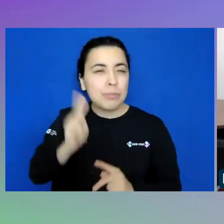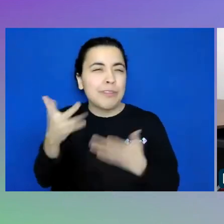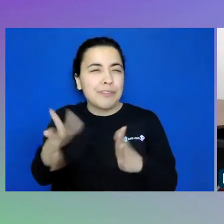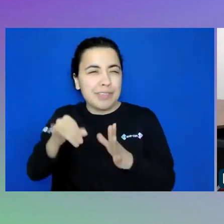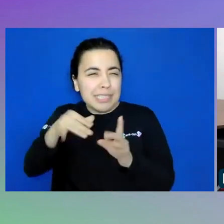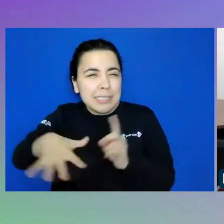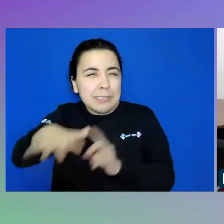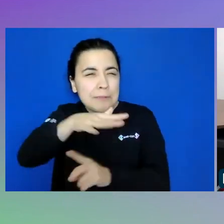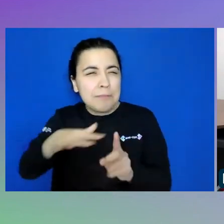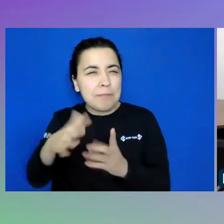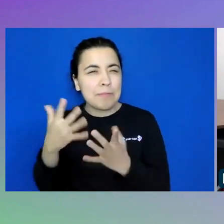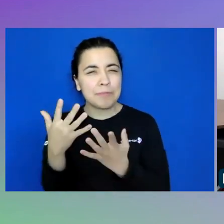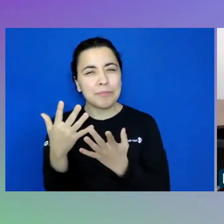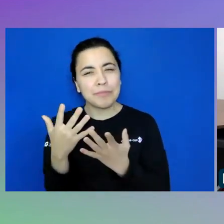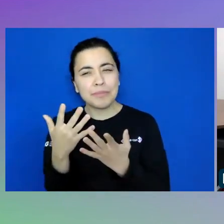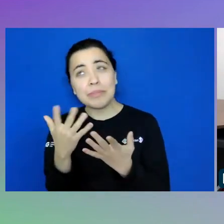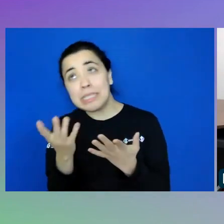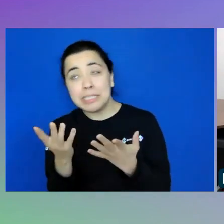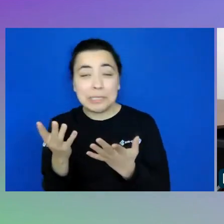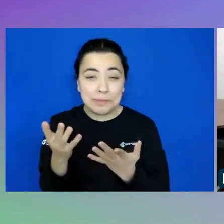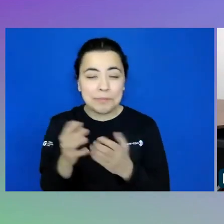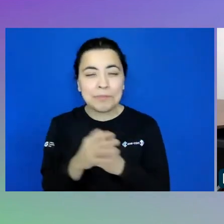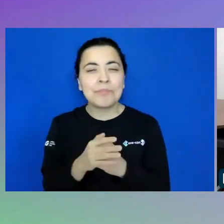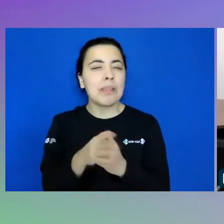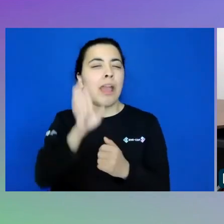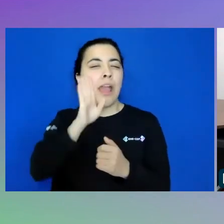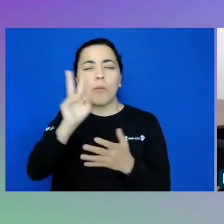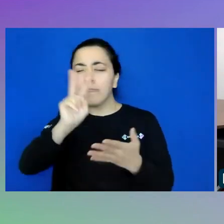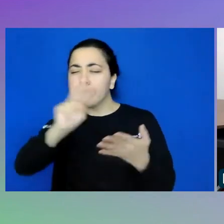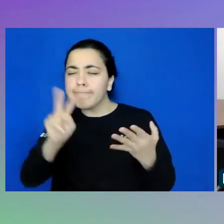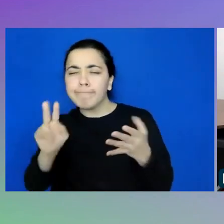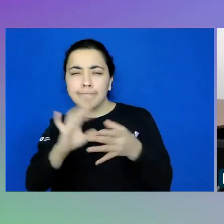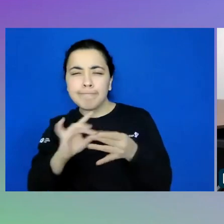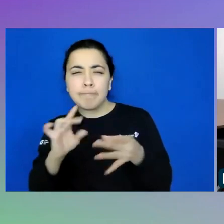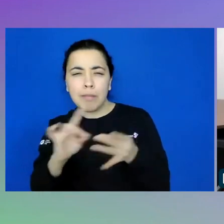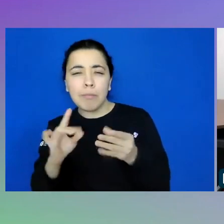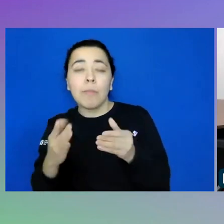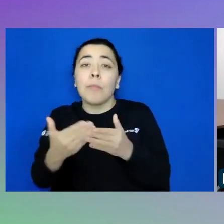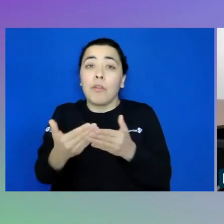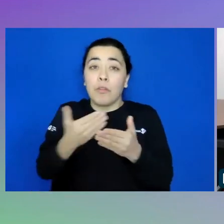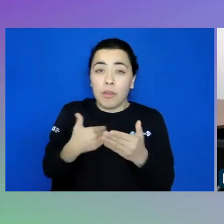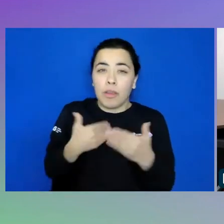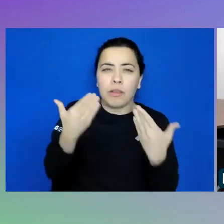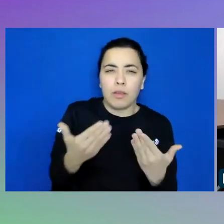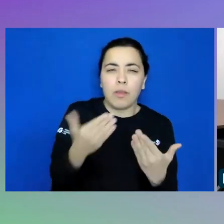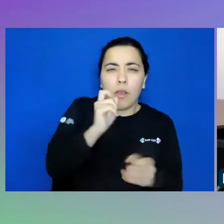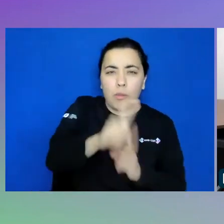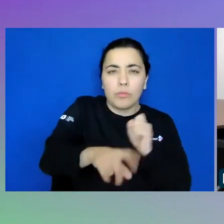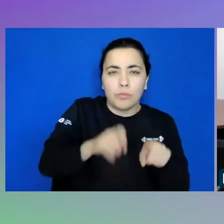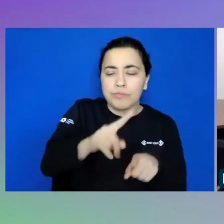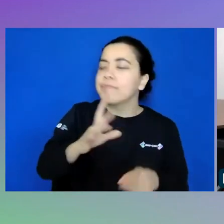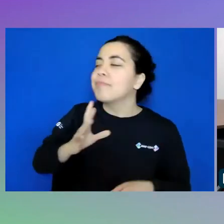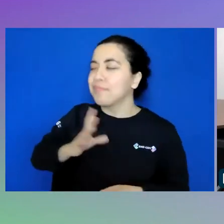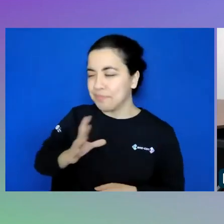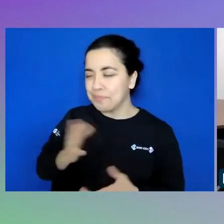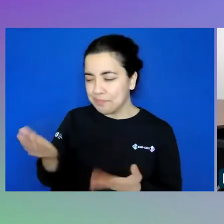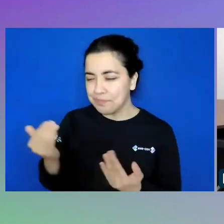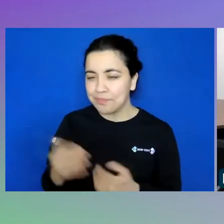and that's yep, what this con's all about. I'm going to read you a few comments first before some questions. please. Okay. Kevin